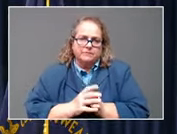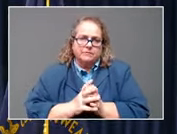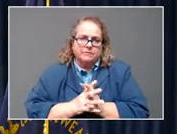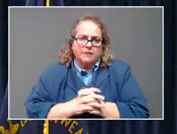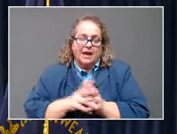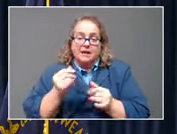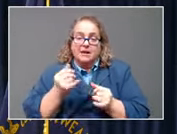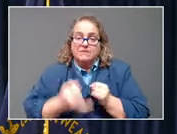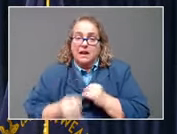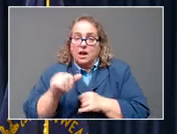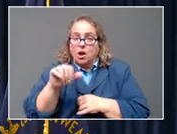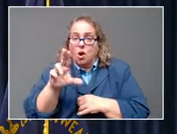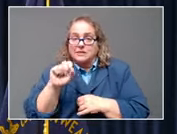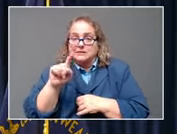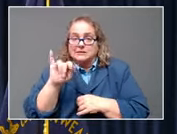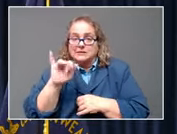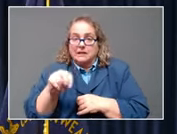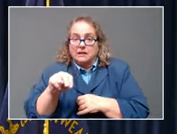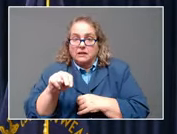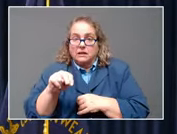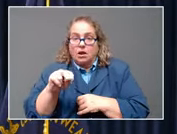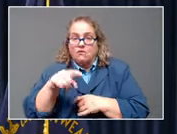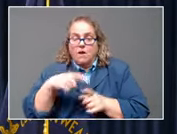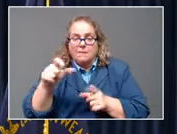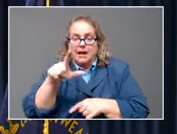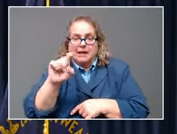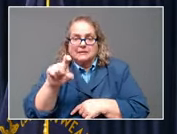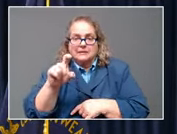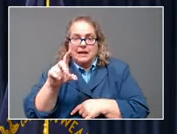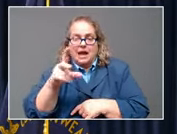Austin Horn from the Lexington Herald Leader.